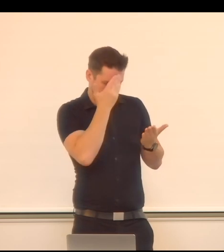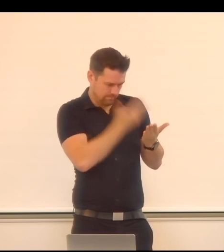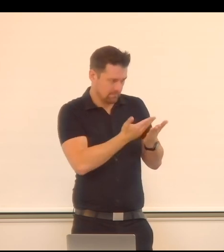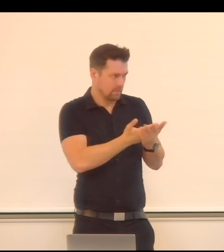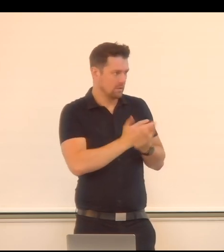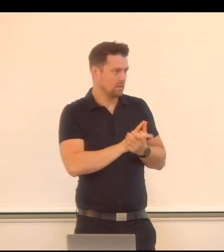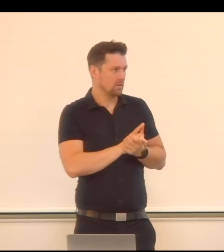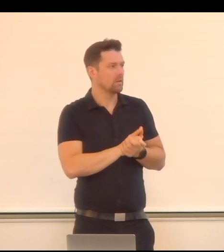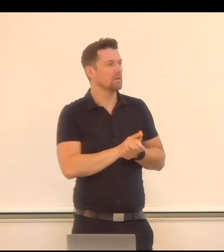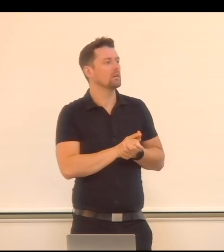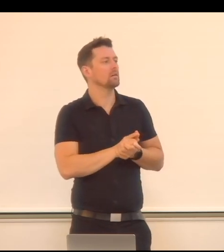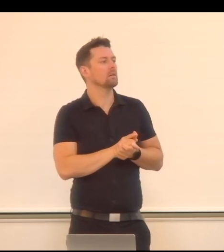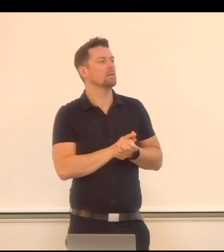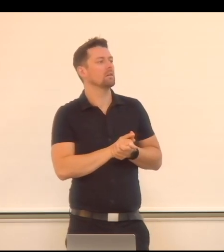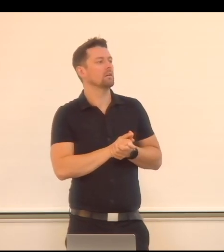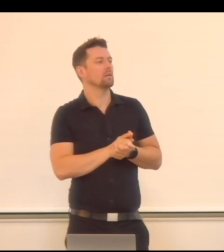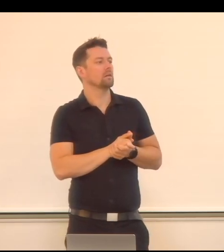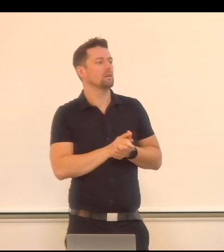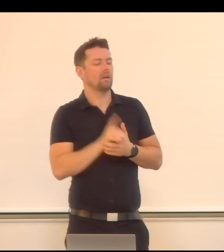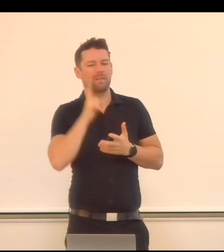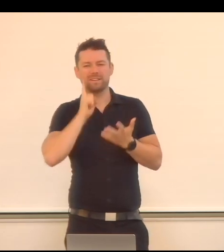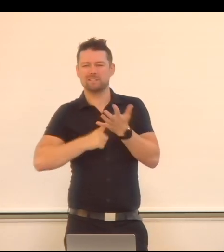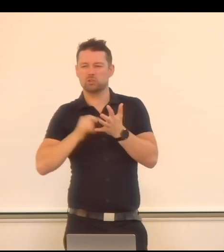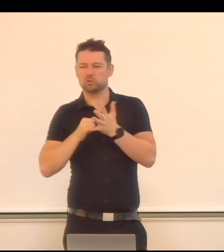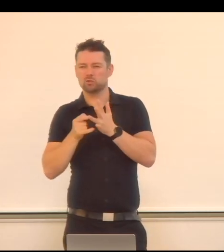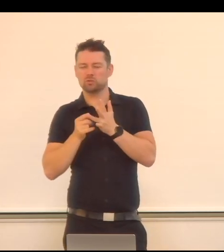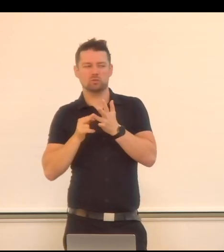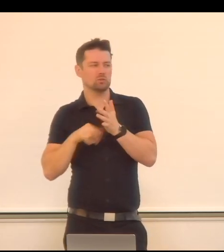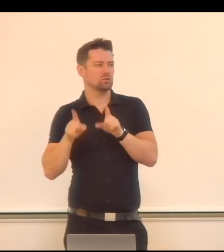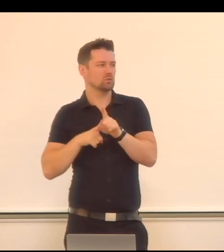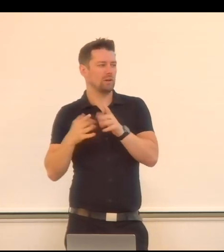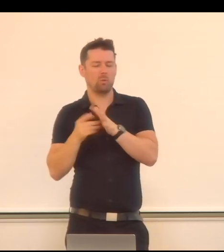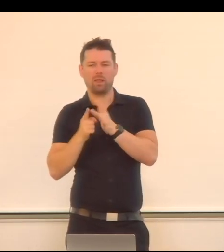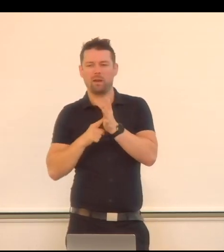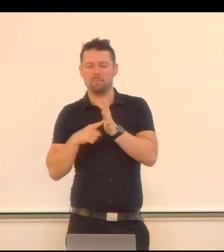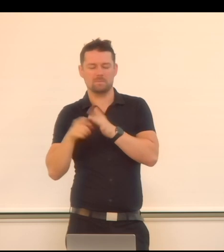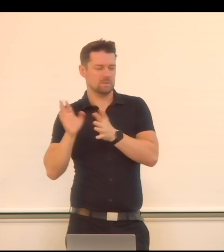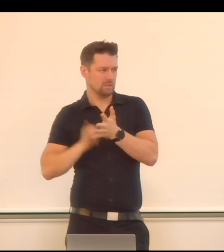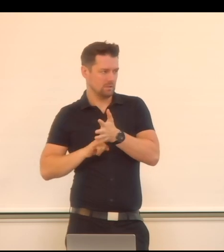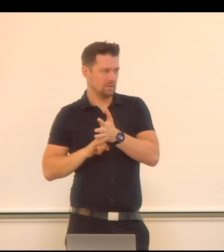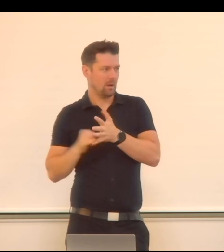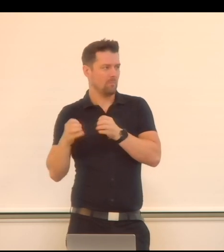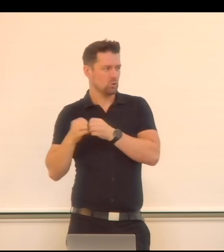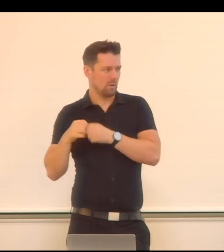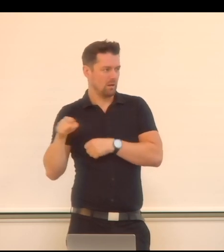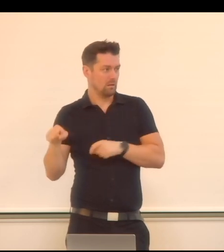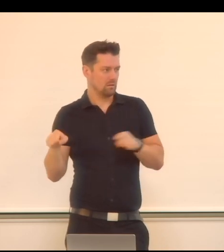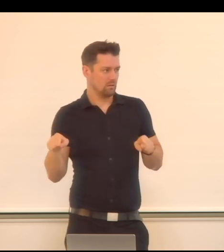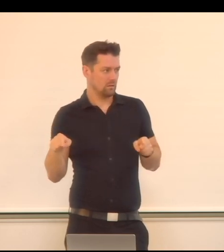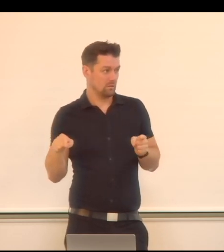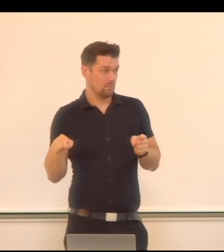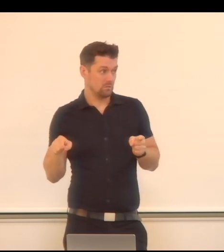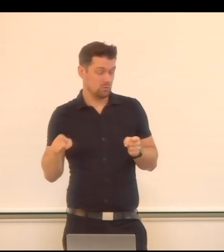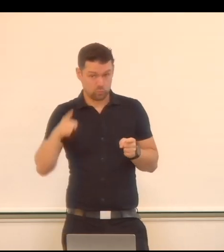the decision based on SUNY Williams and Bushmer, so was it motivated